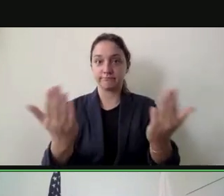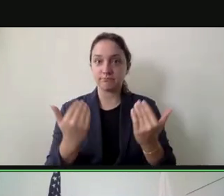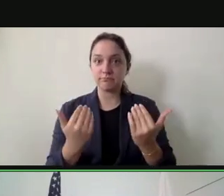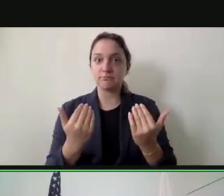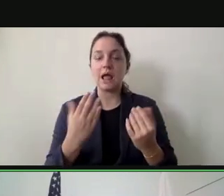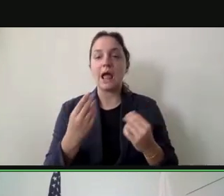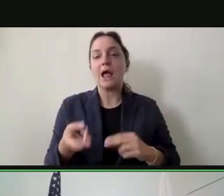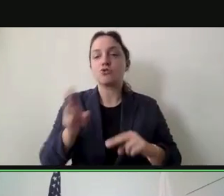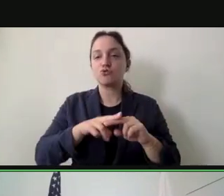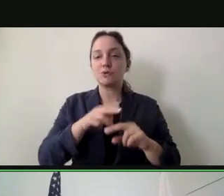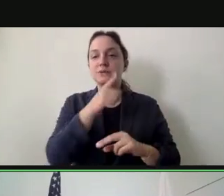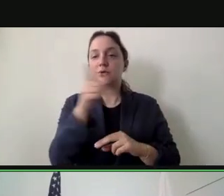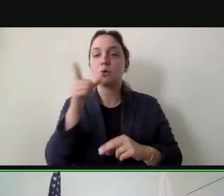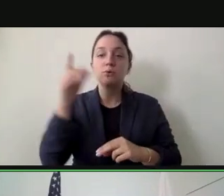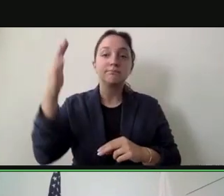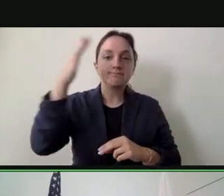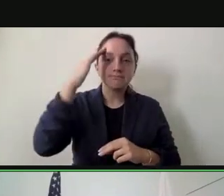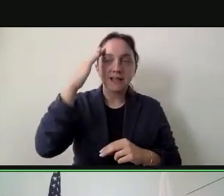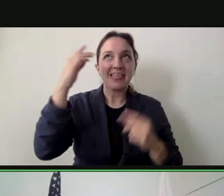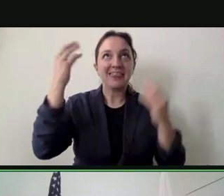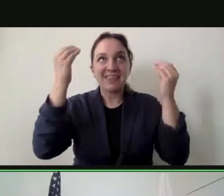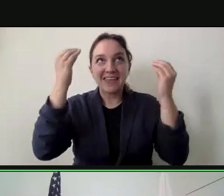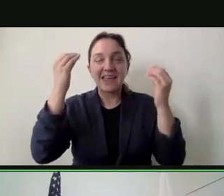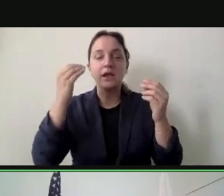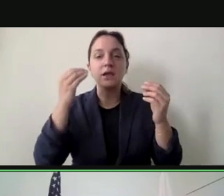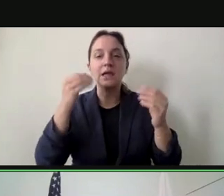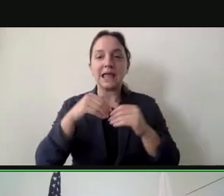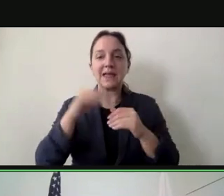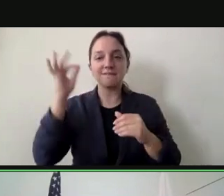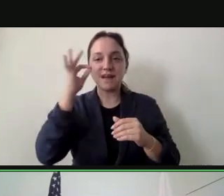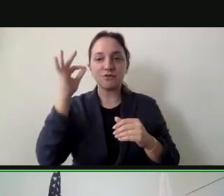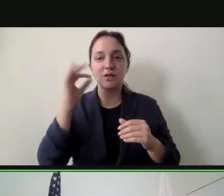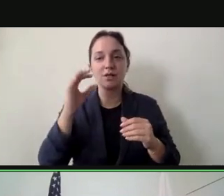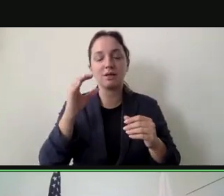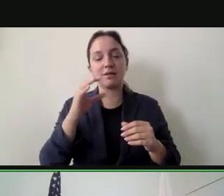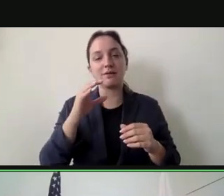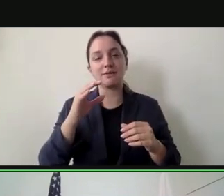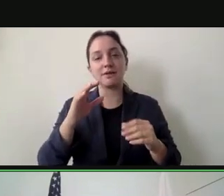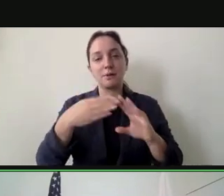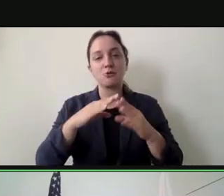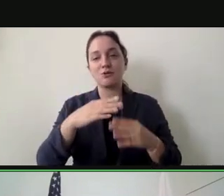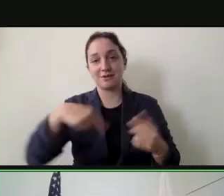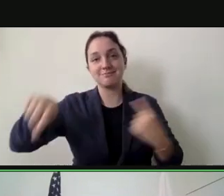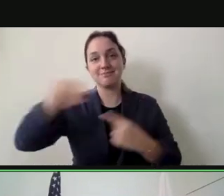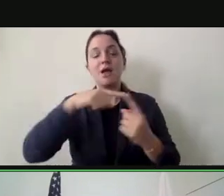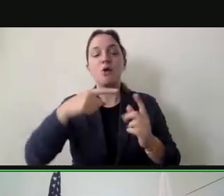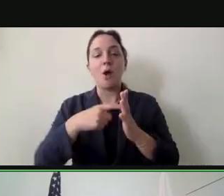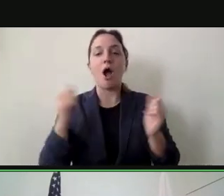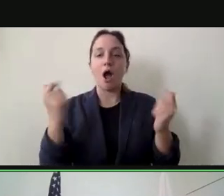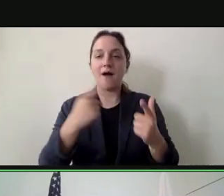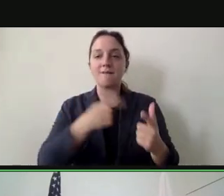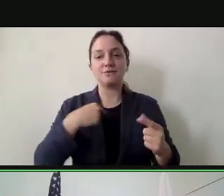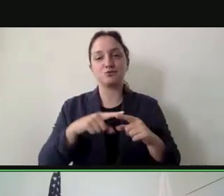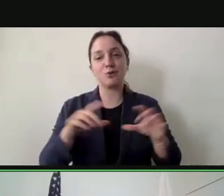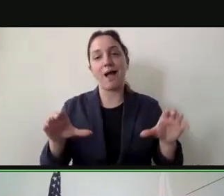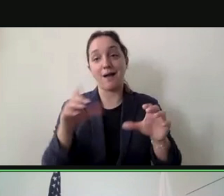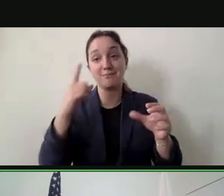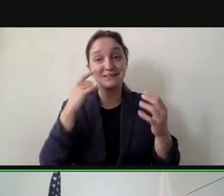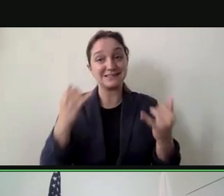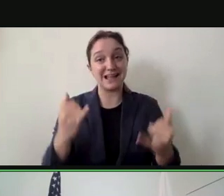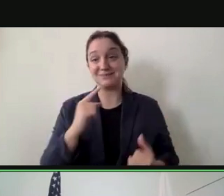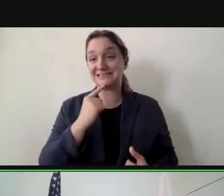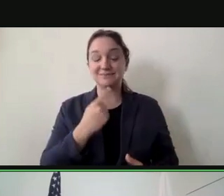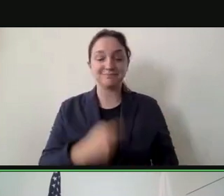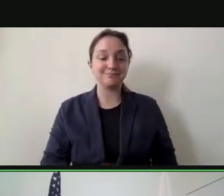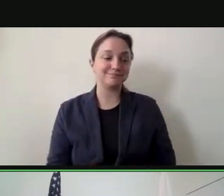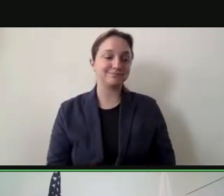to everyone in the federal community. It's going to take all of us to deliver on the urgent moment that we're in. And if you haven't had a chance to see it, I would